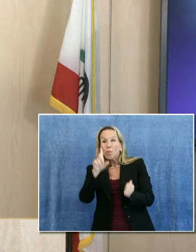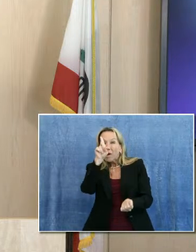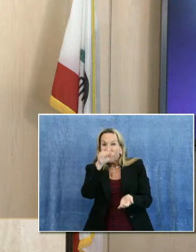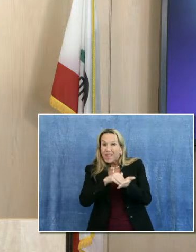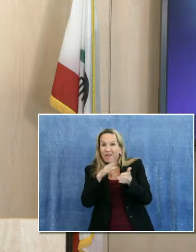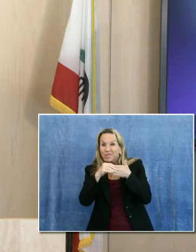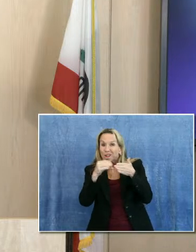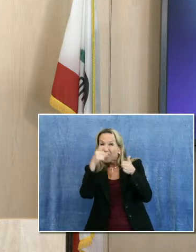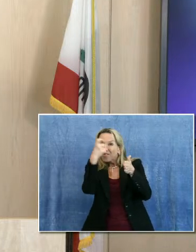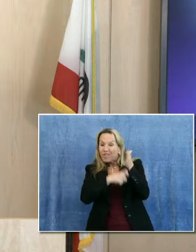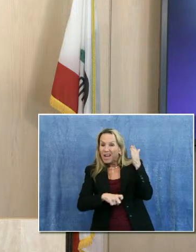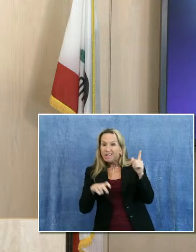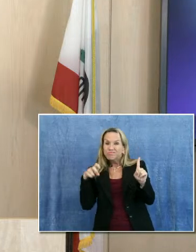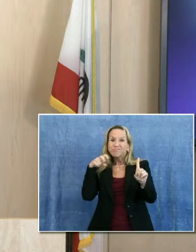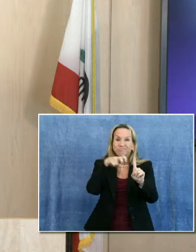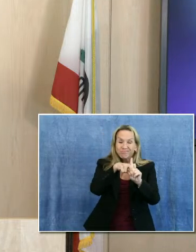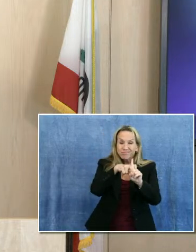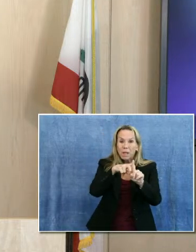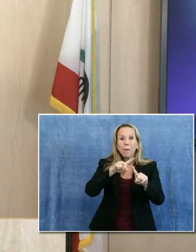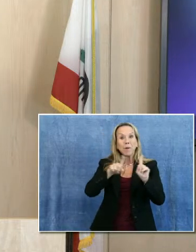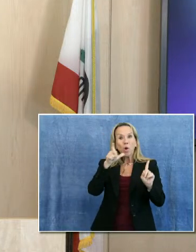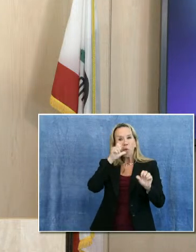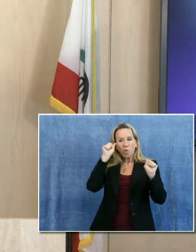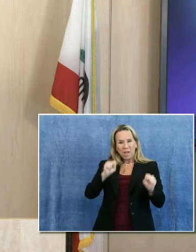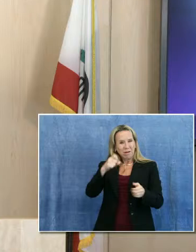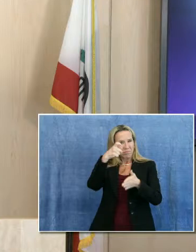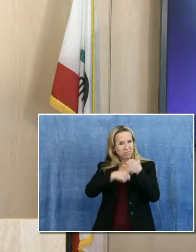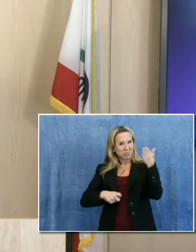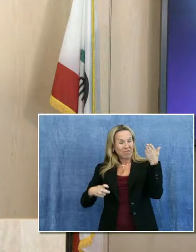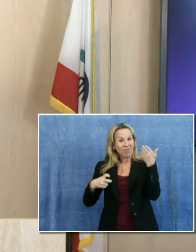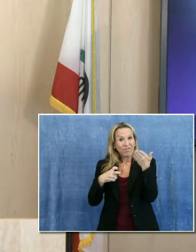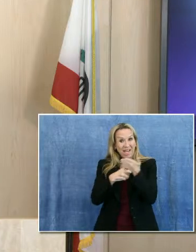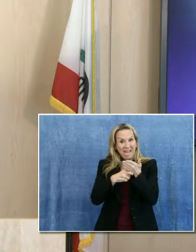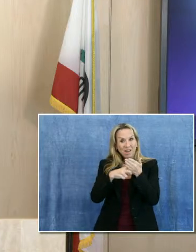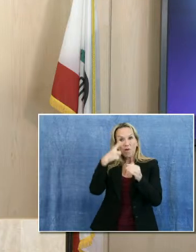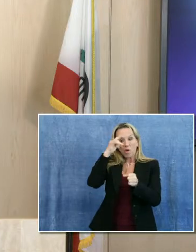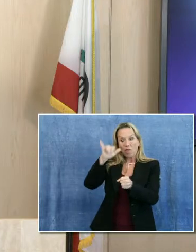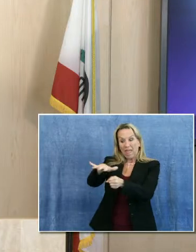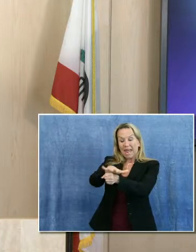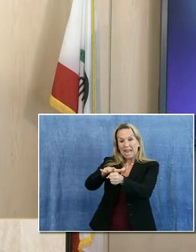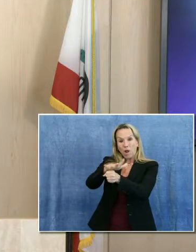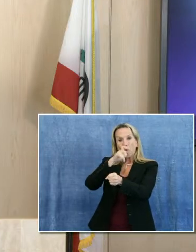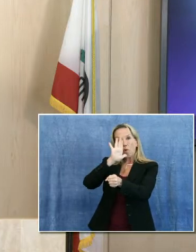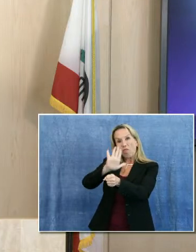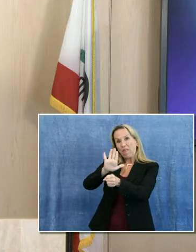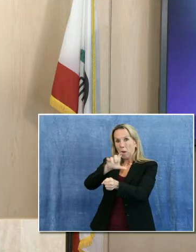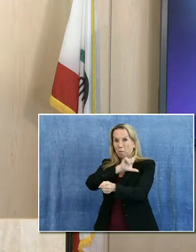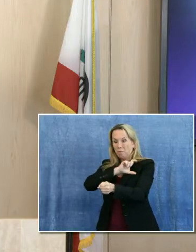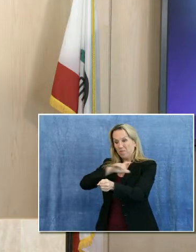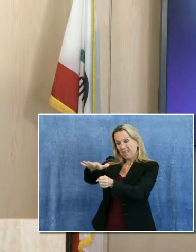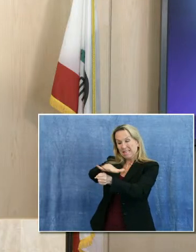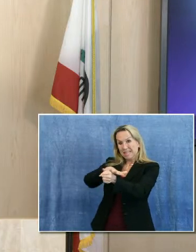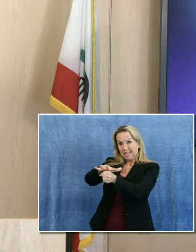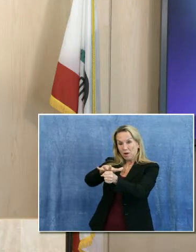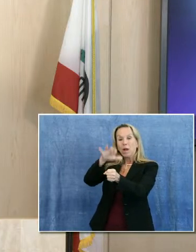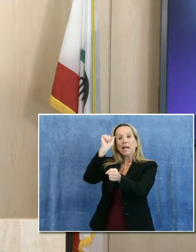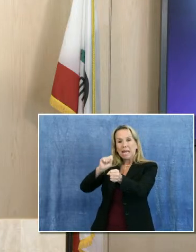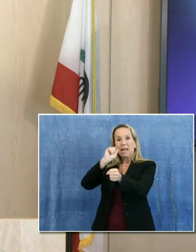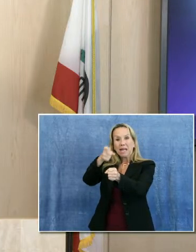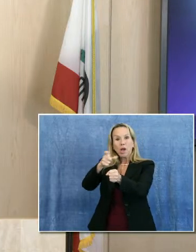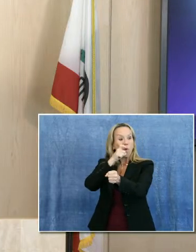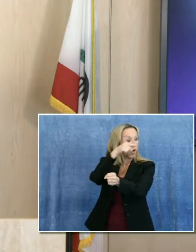fine. But only the law enforcement agency that is responsible for that specific location has the ability to issue